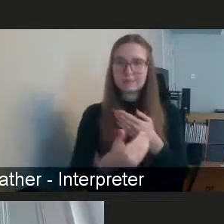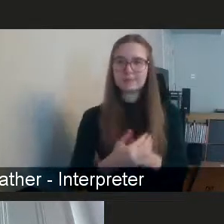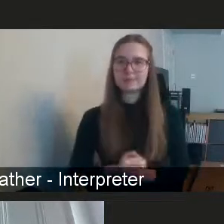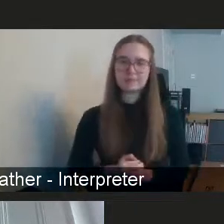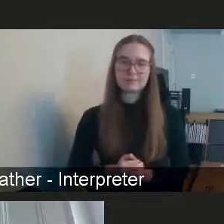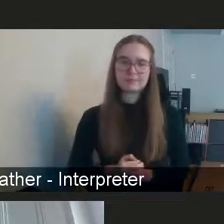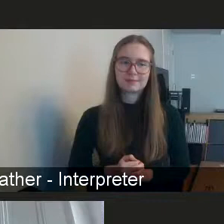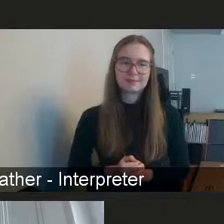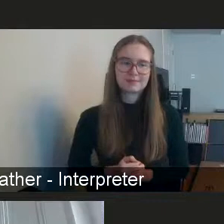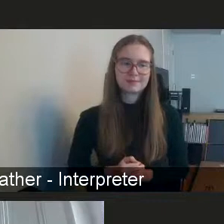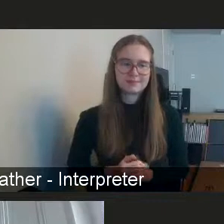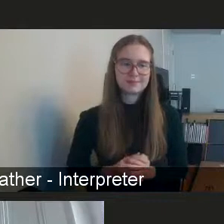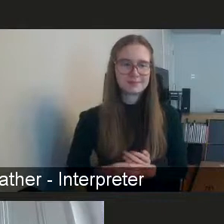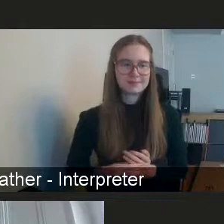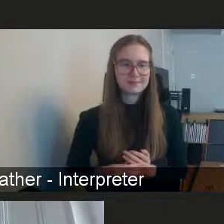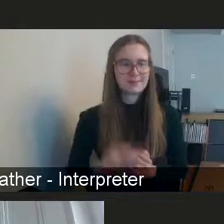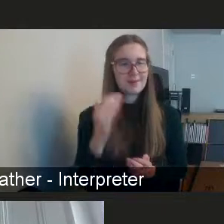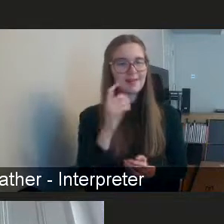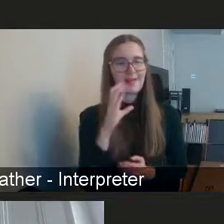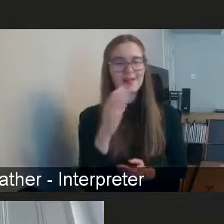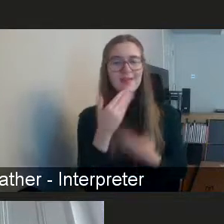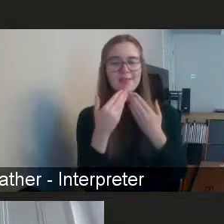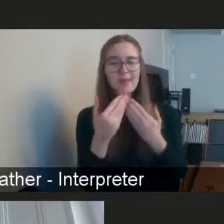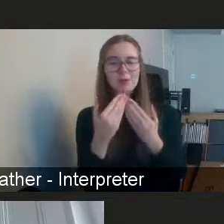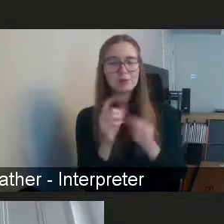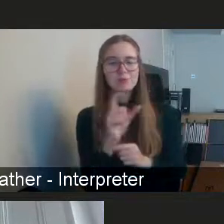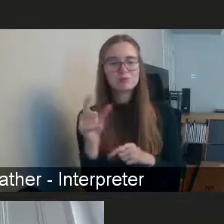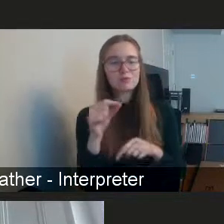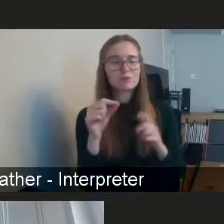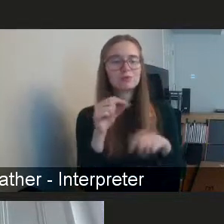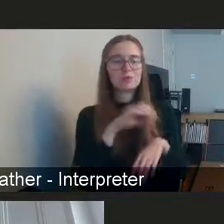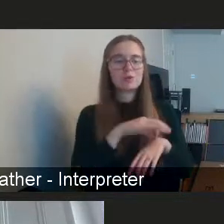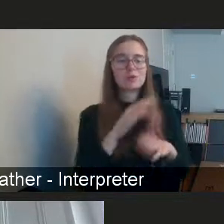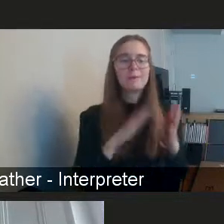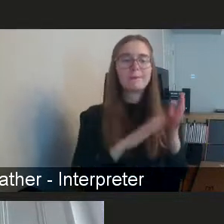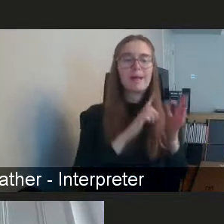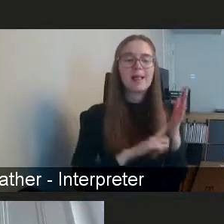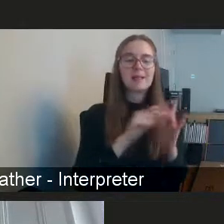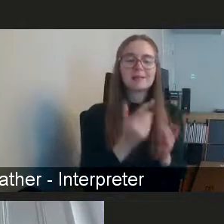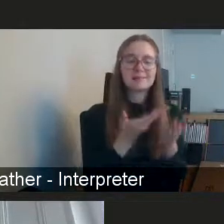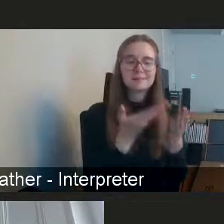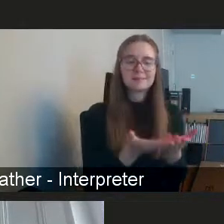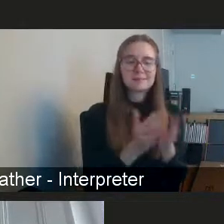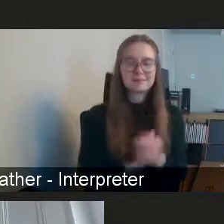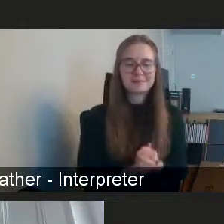Thank you, Councillor Miller. And I'll now go to Dr. Malik and then Professor Ski.